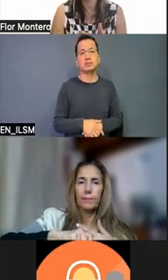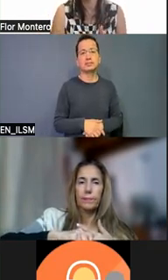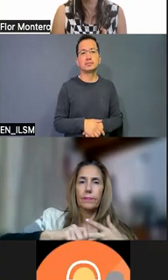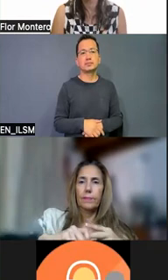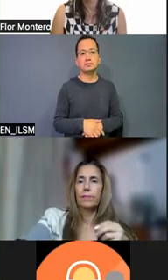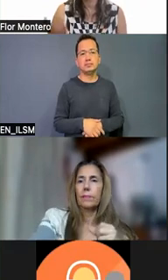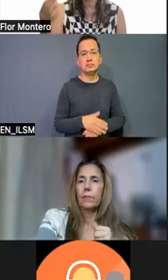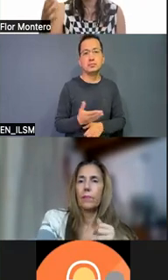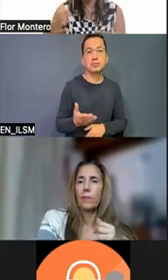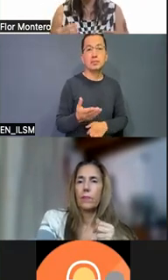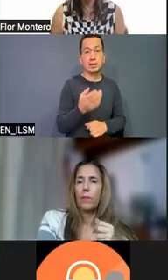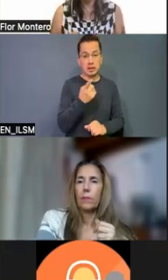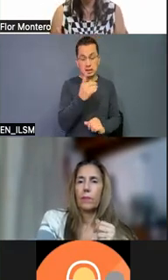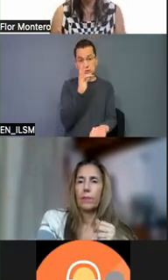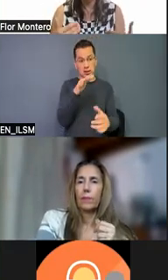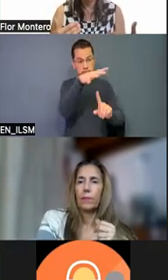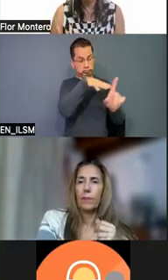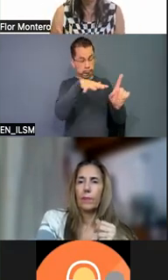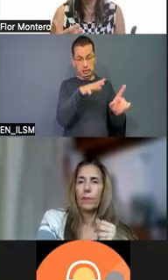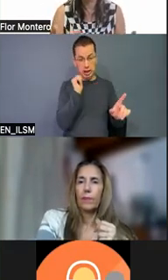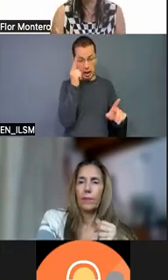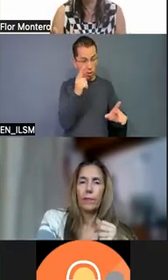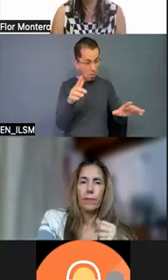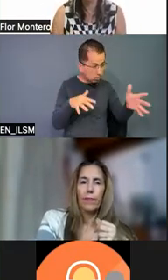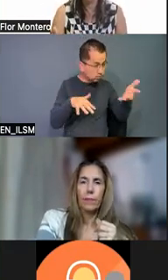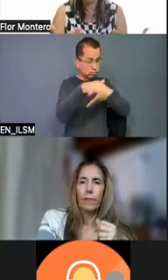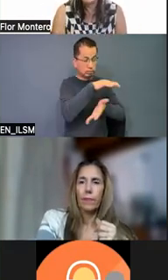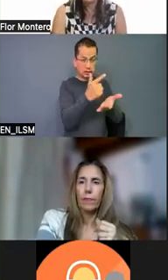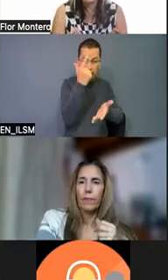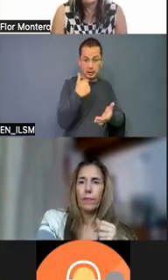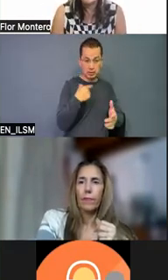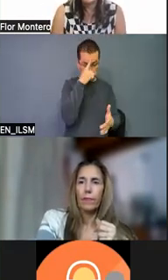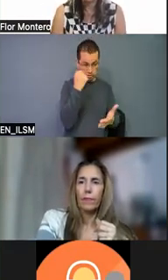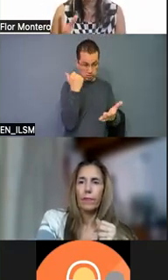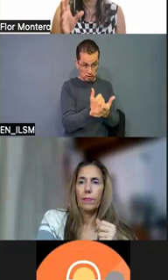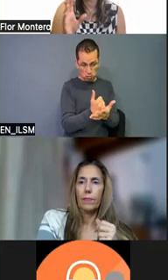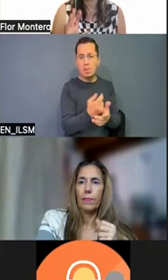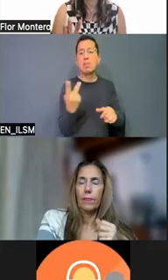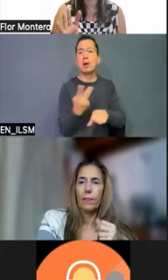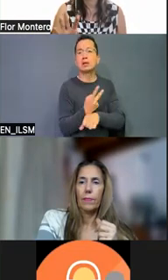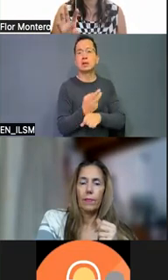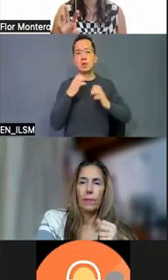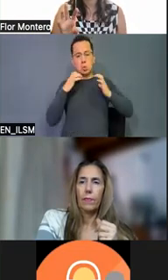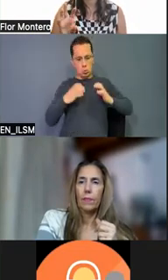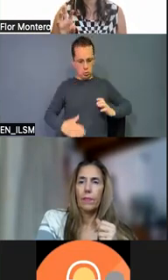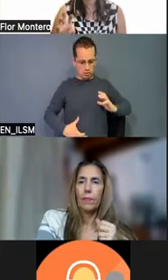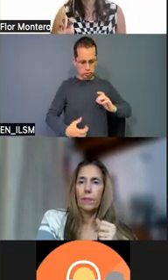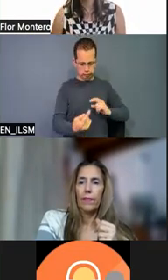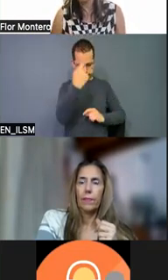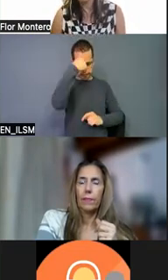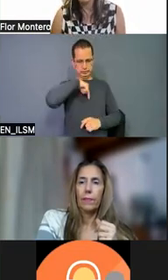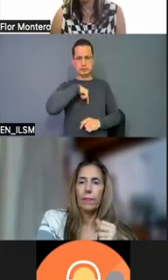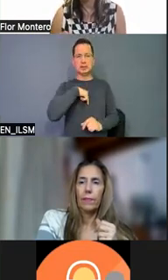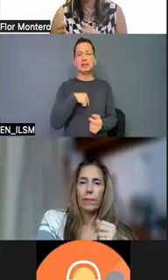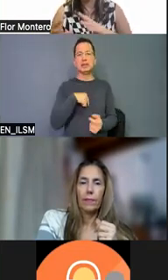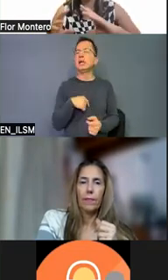it enters the body, when you are facing a situation that could be considered a risk for your body, the first thing that is affected is the